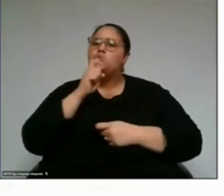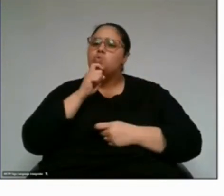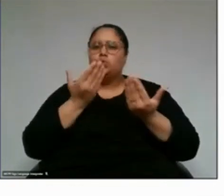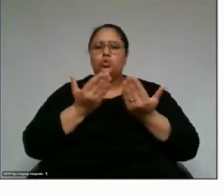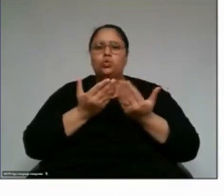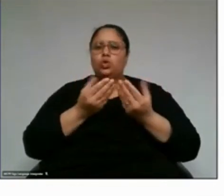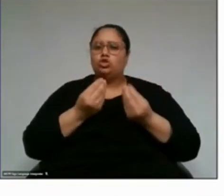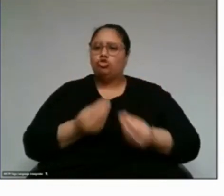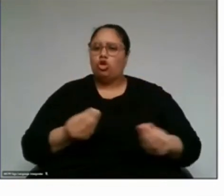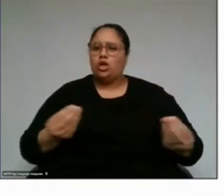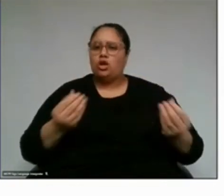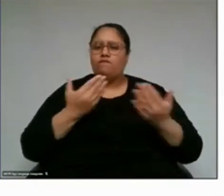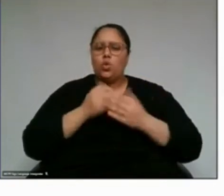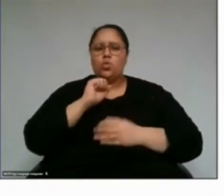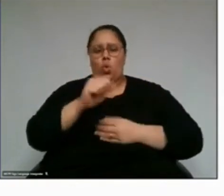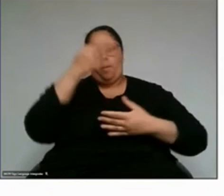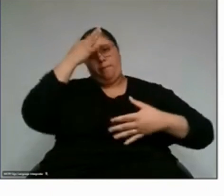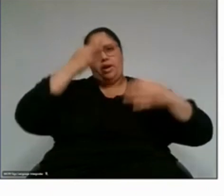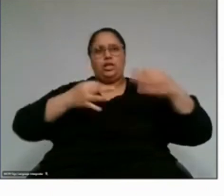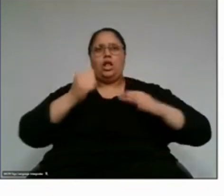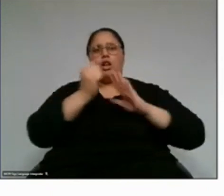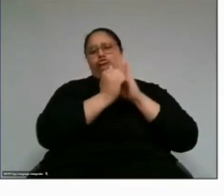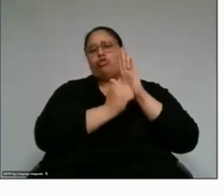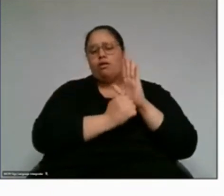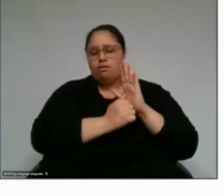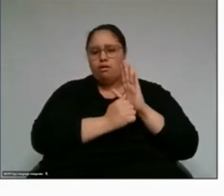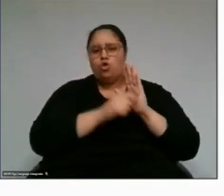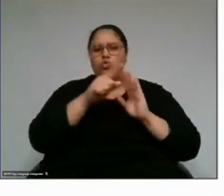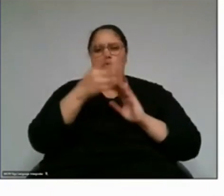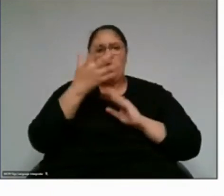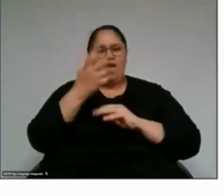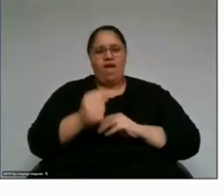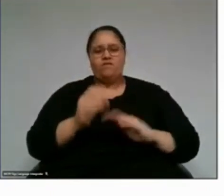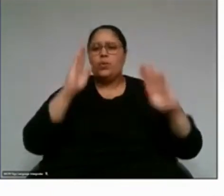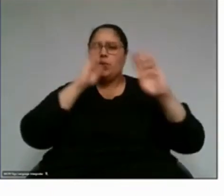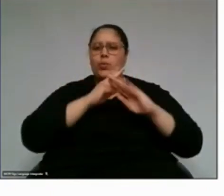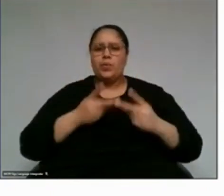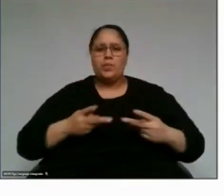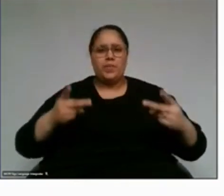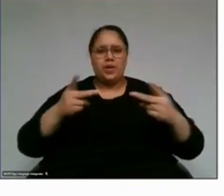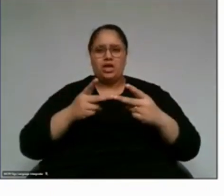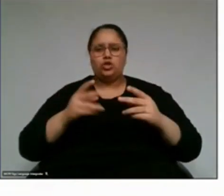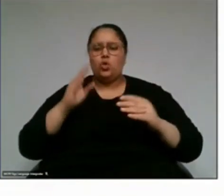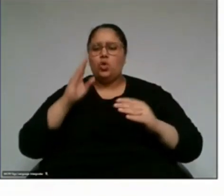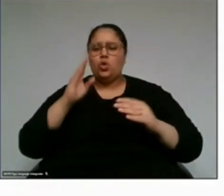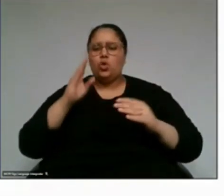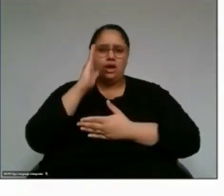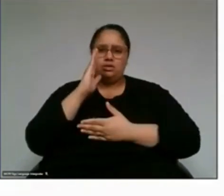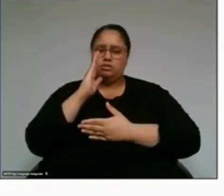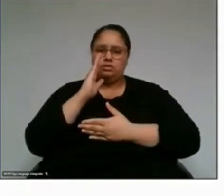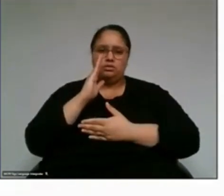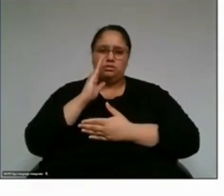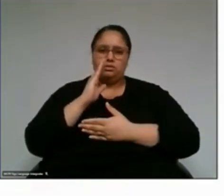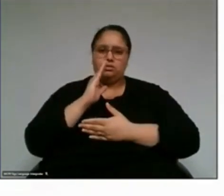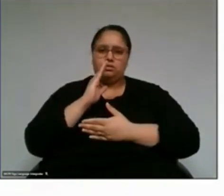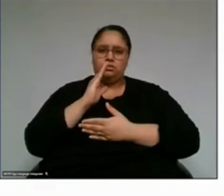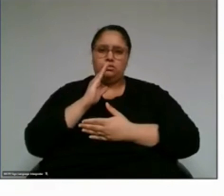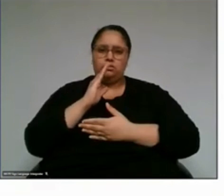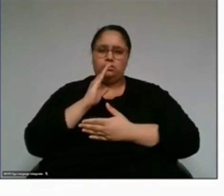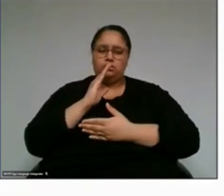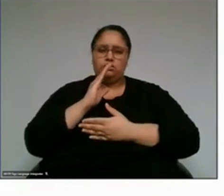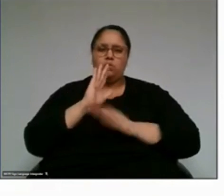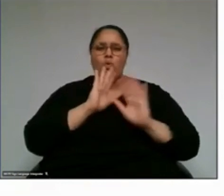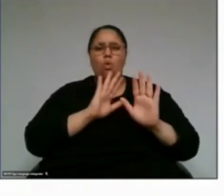children in order for your political agenda. You have no place, you have no right.